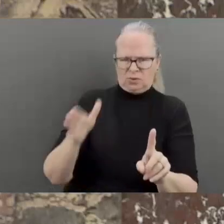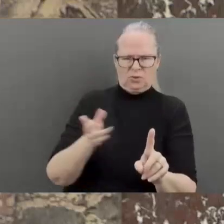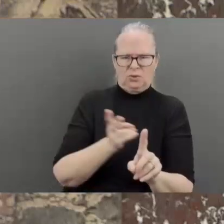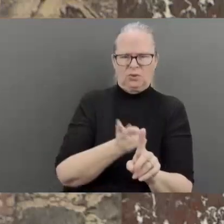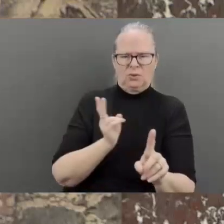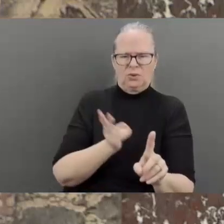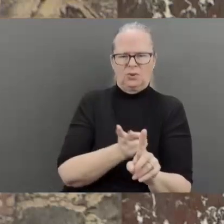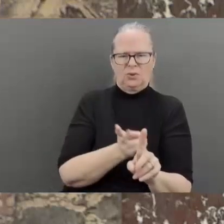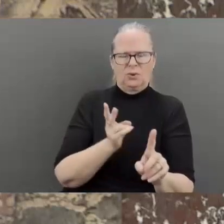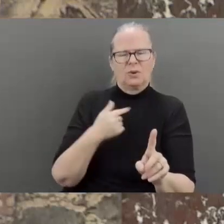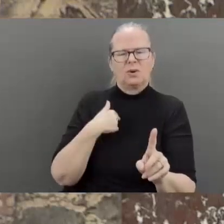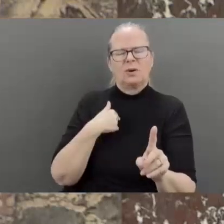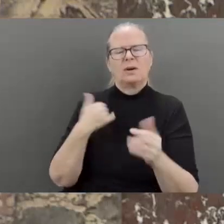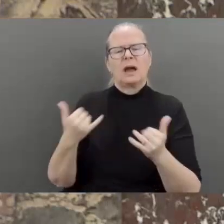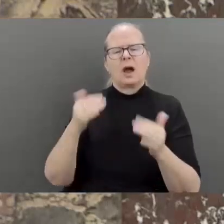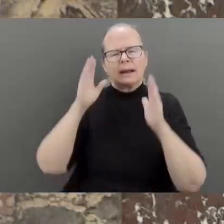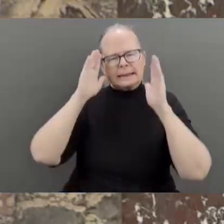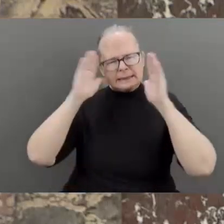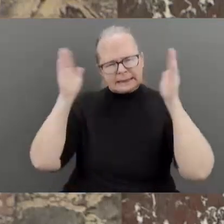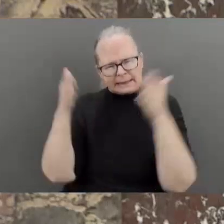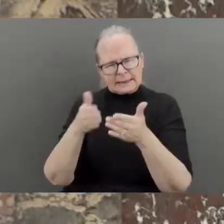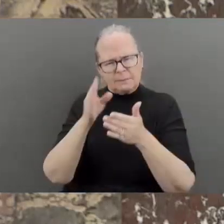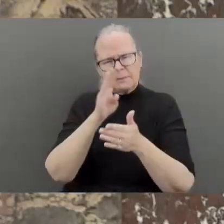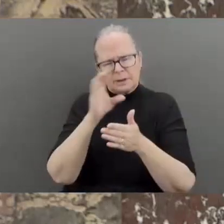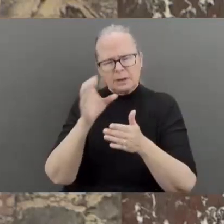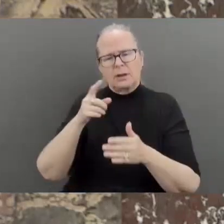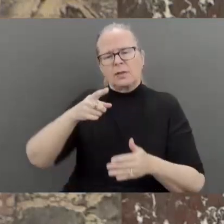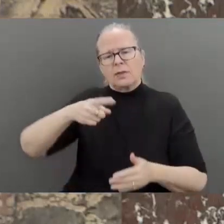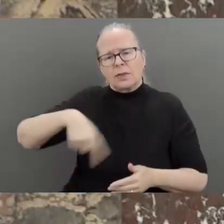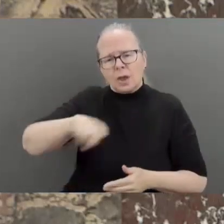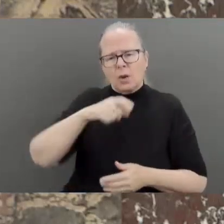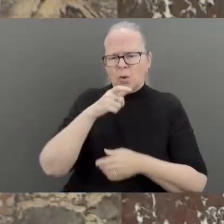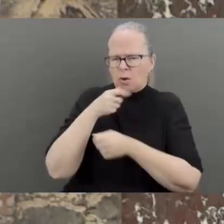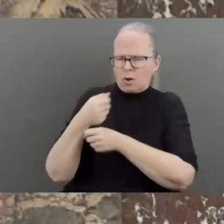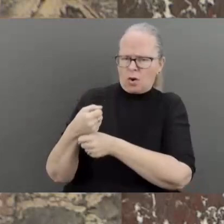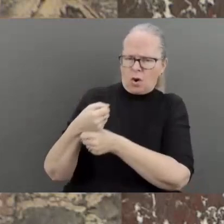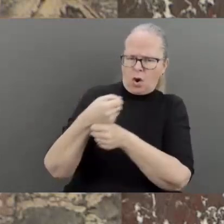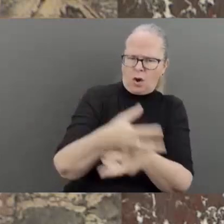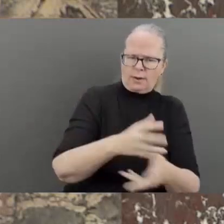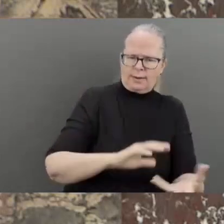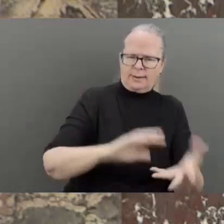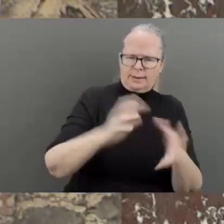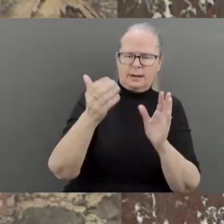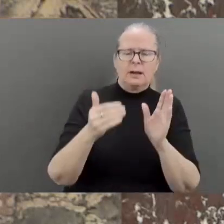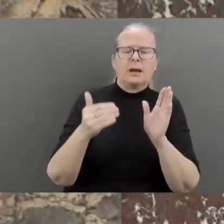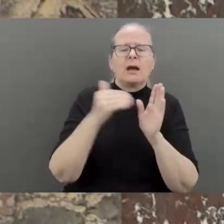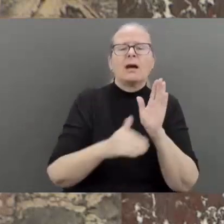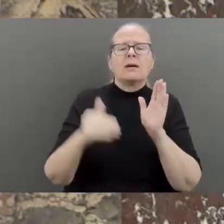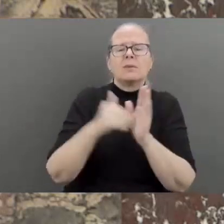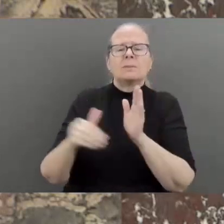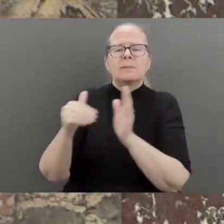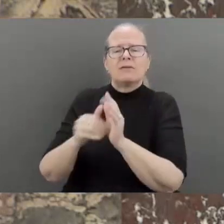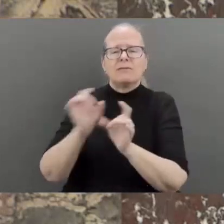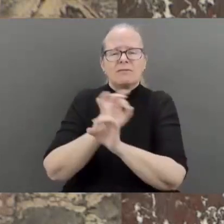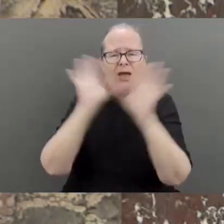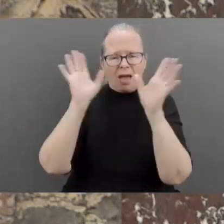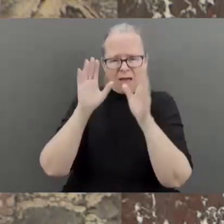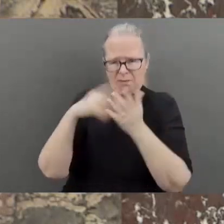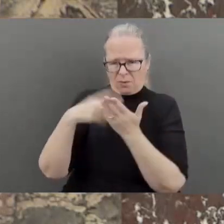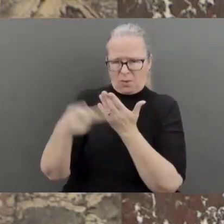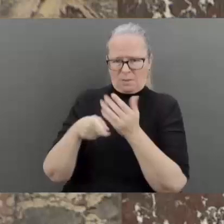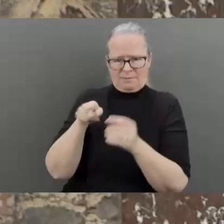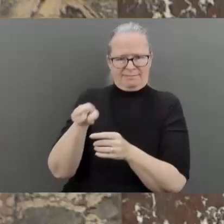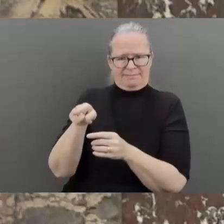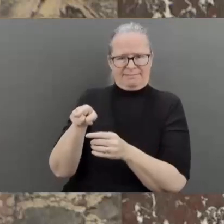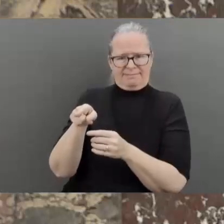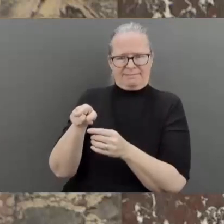Offender program has driven down repeat offending by 40%. We're seeing double-digit crime reductions in a number of communities across the